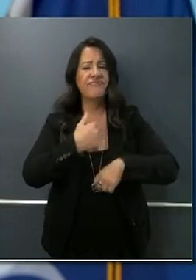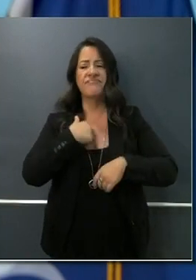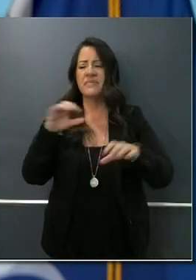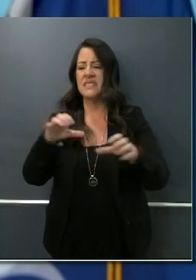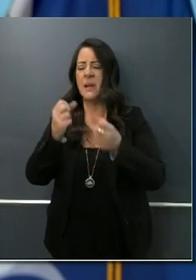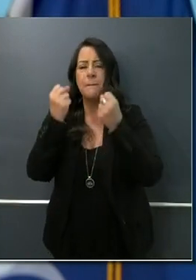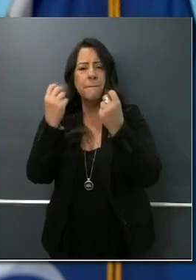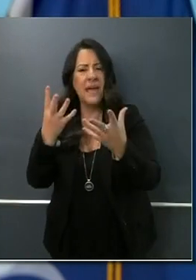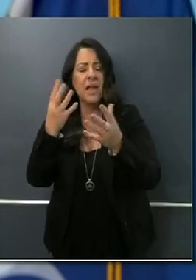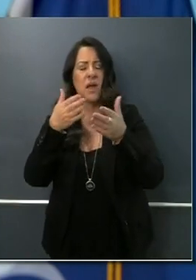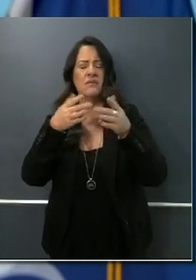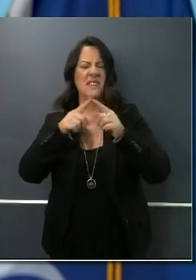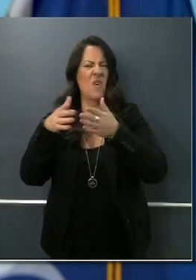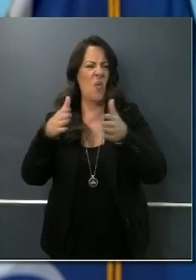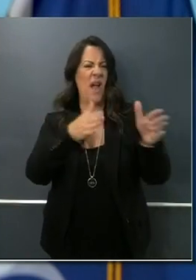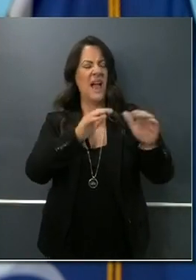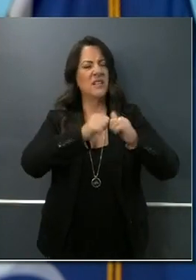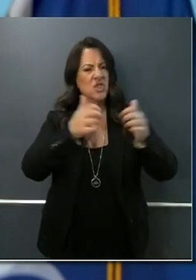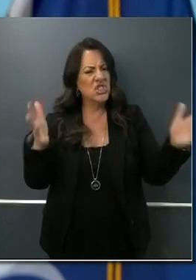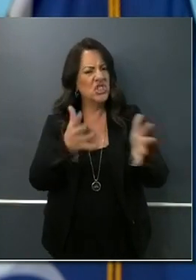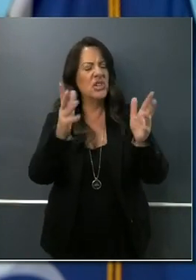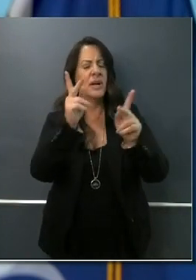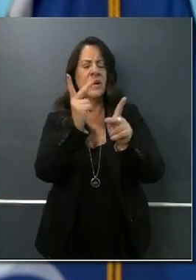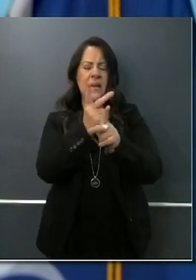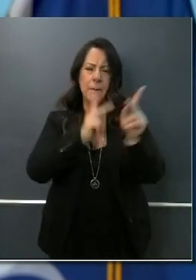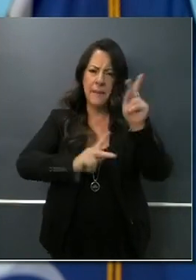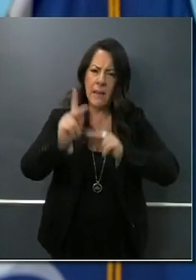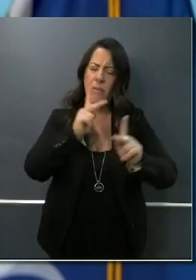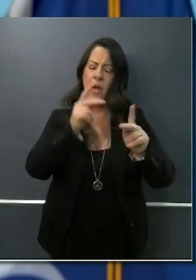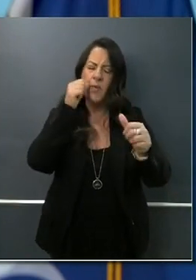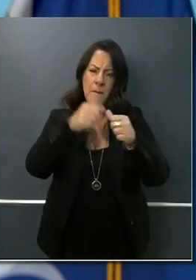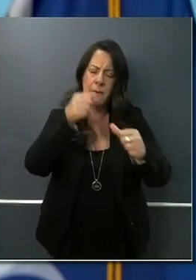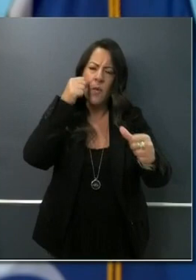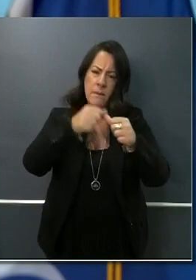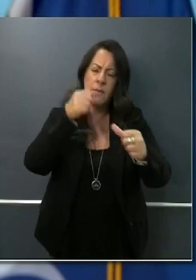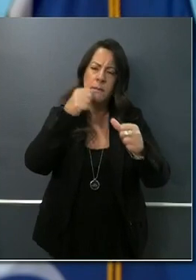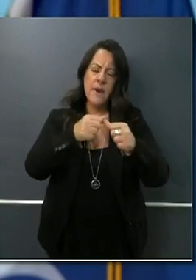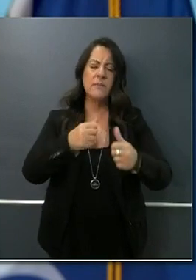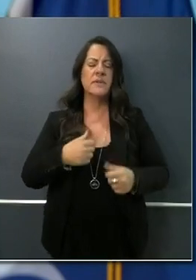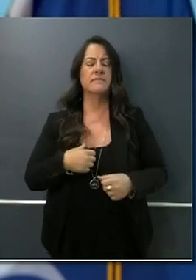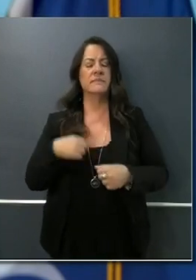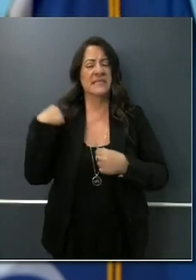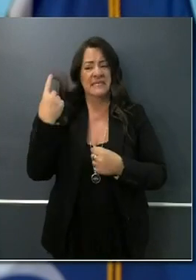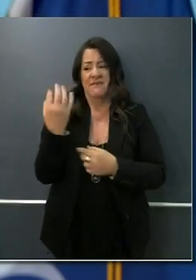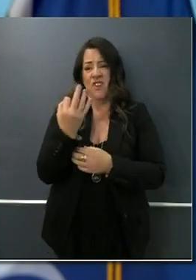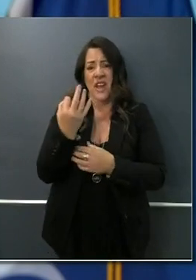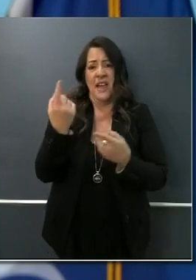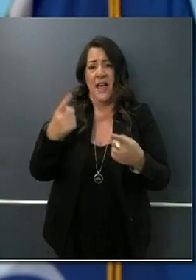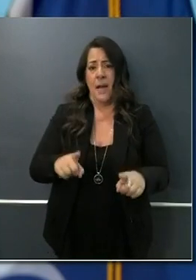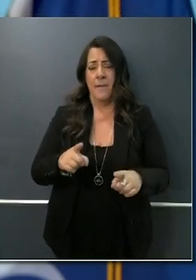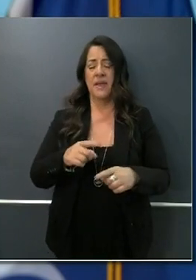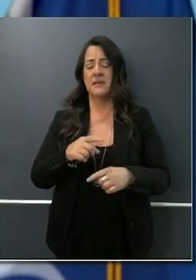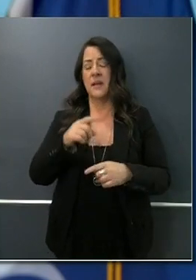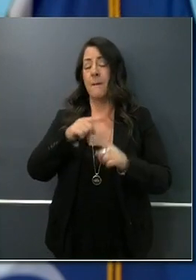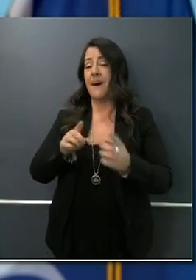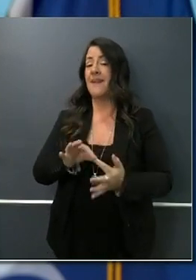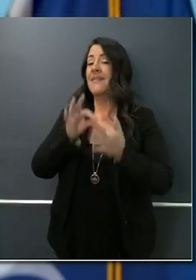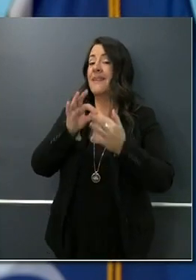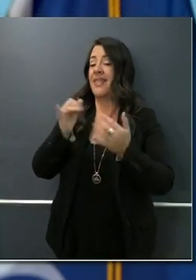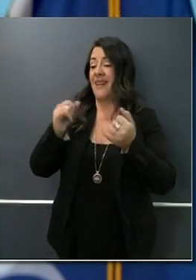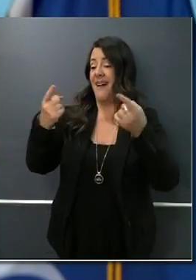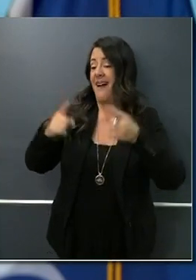very explicit last Thursday, a little bit on Friday, about our concerns and the expectation, particularly in these two counties that